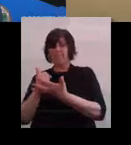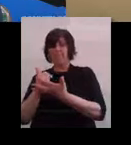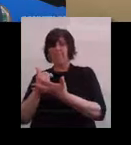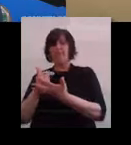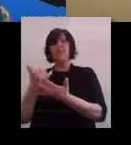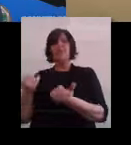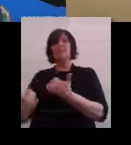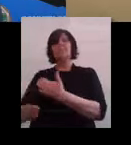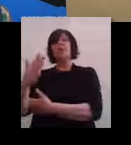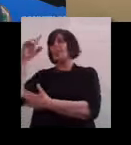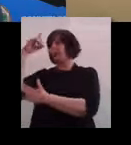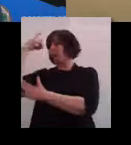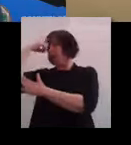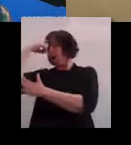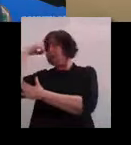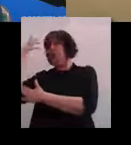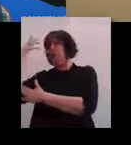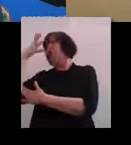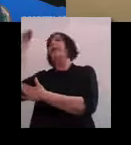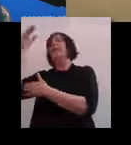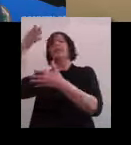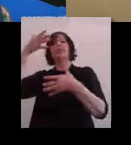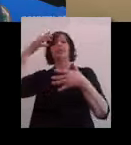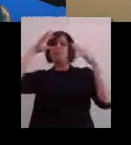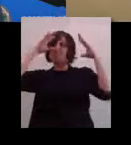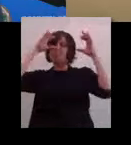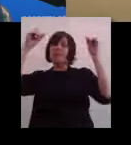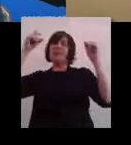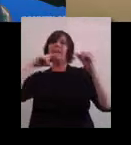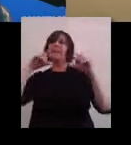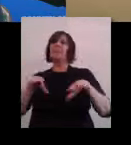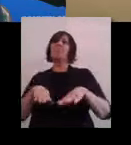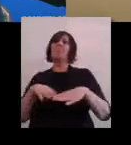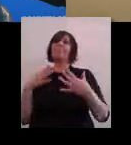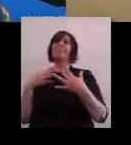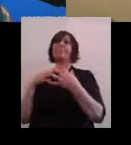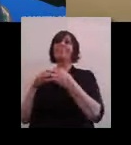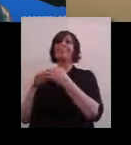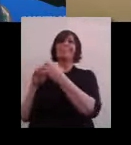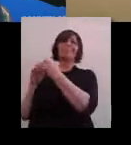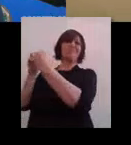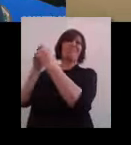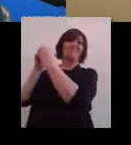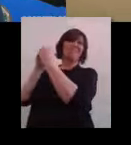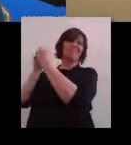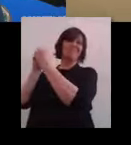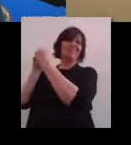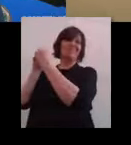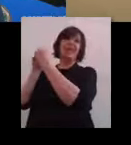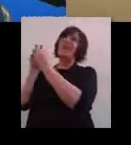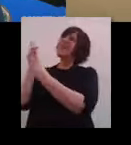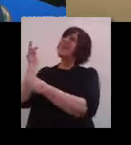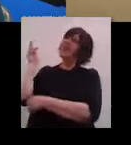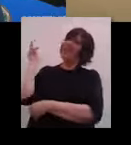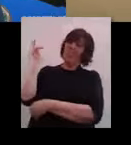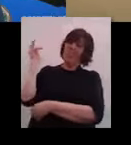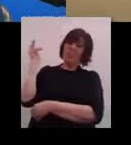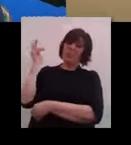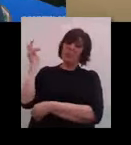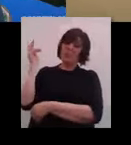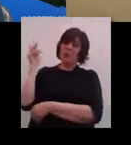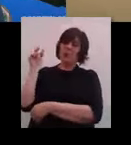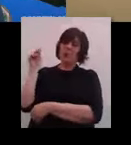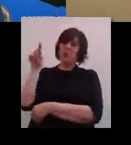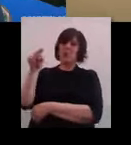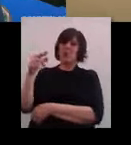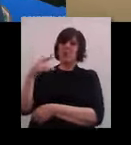public difference of opinion, if you will. Are you concerned that if this spat flares up between those two, it could spill into the floors of the House and Senate when it